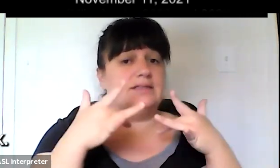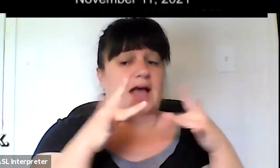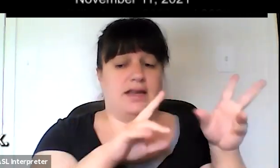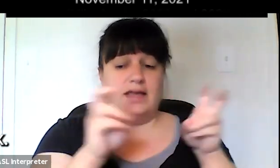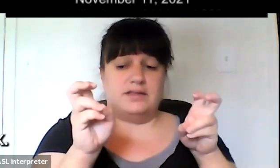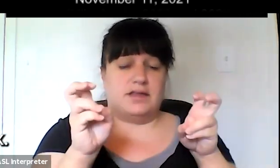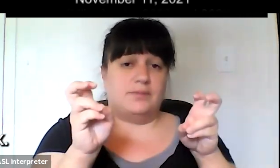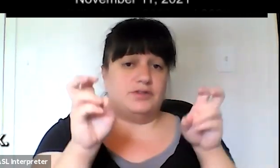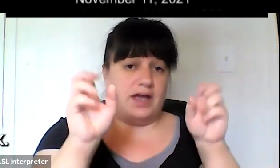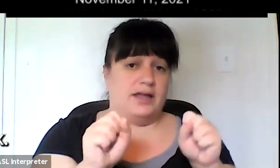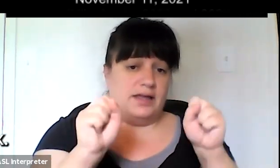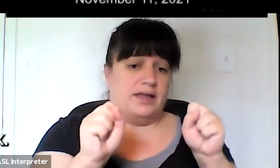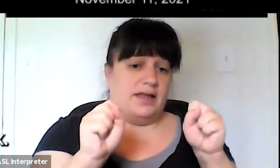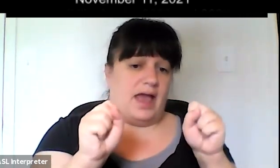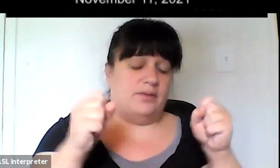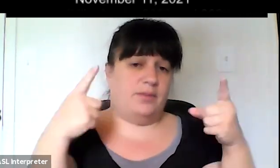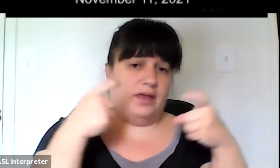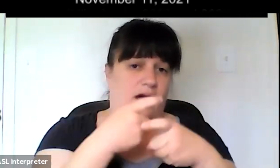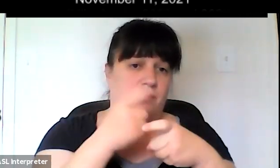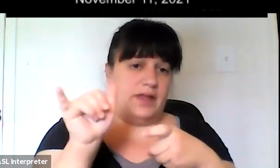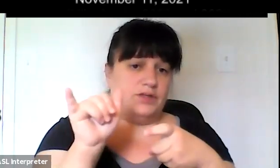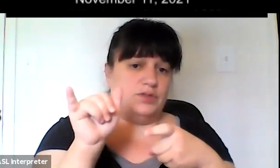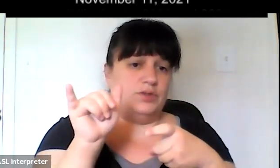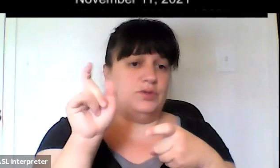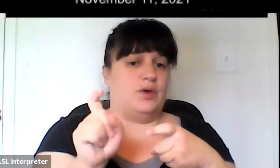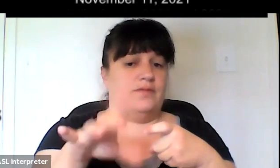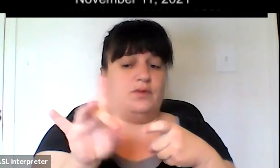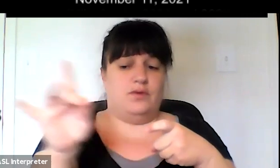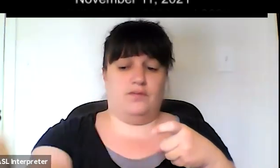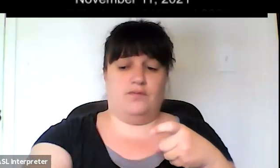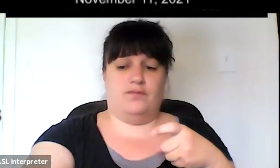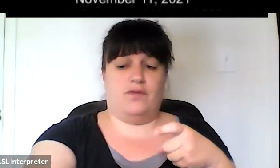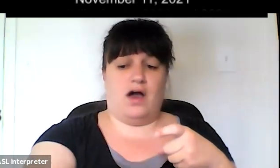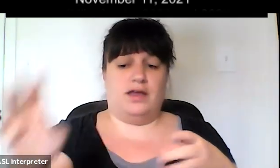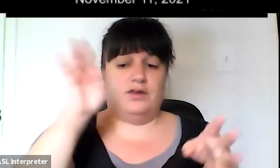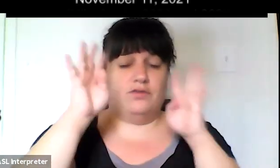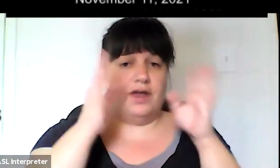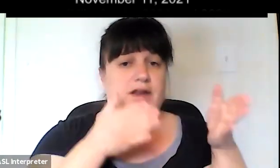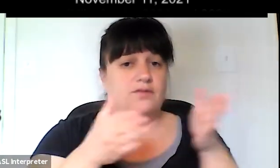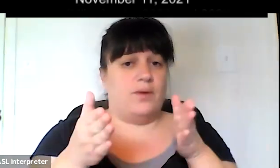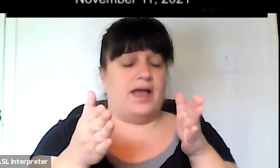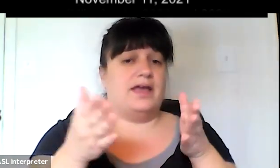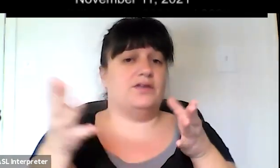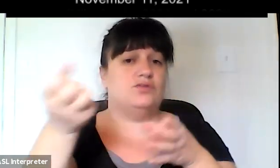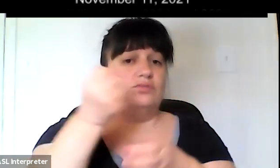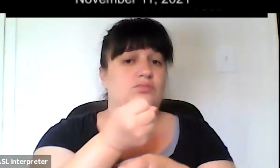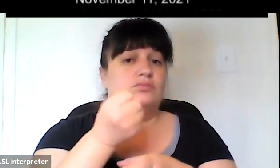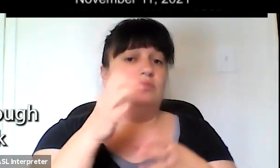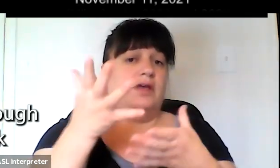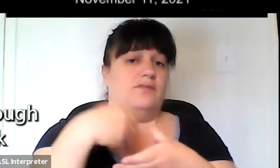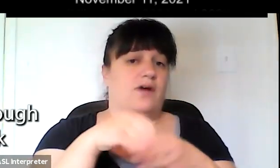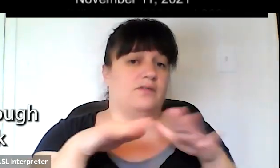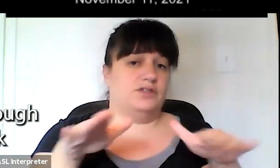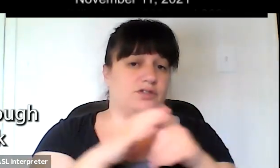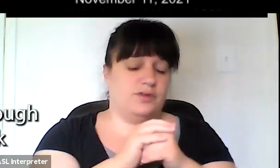subject, can also be quite complex. So you have to find creative ways to get children involved.